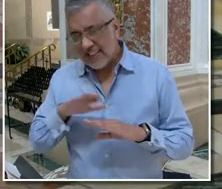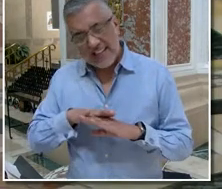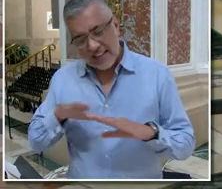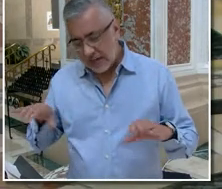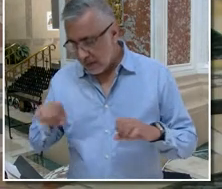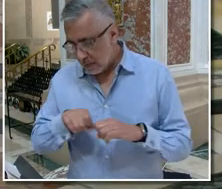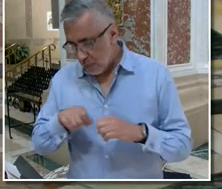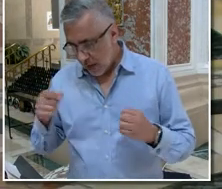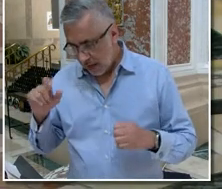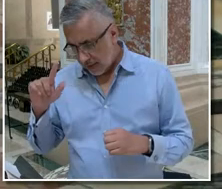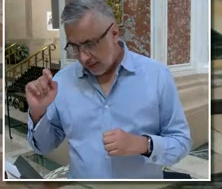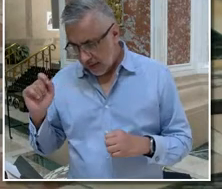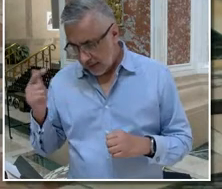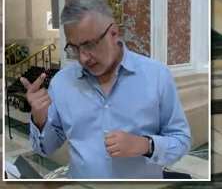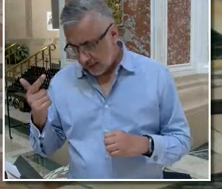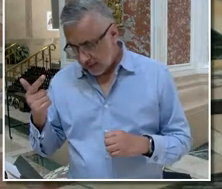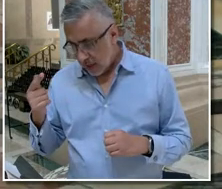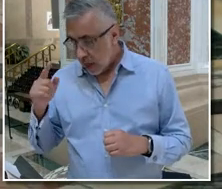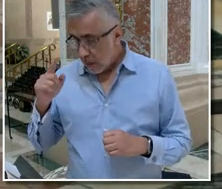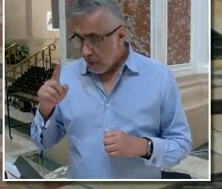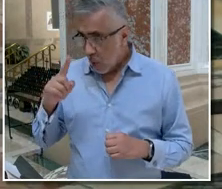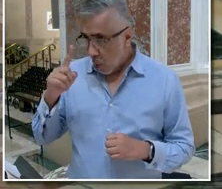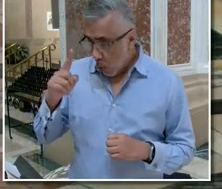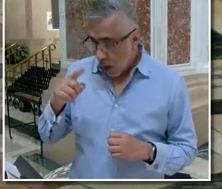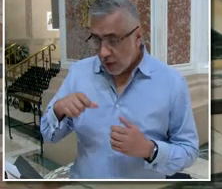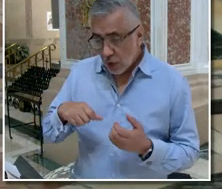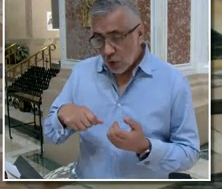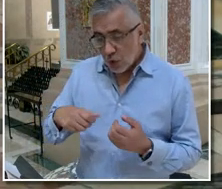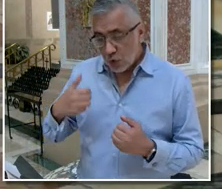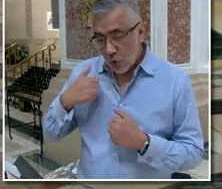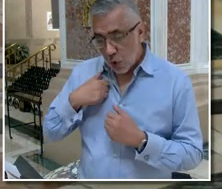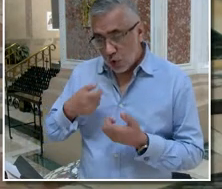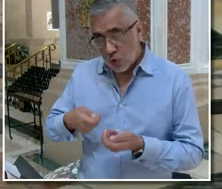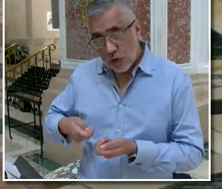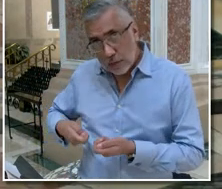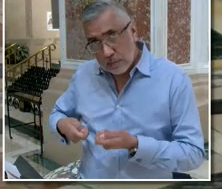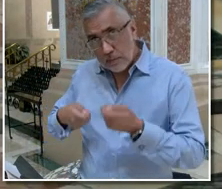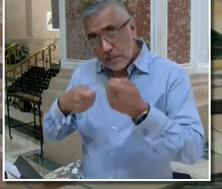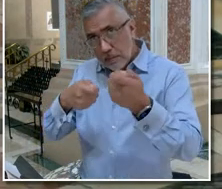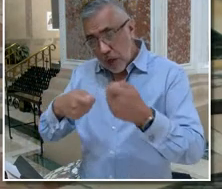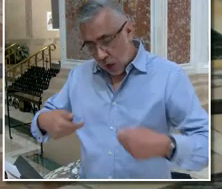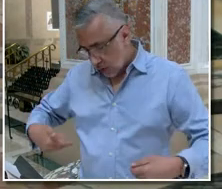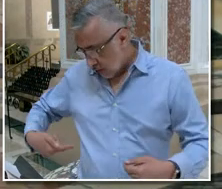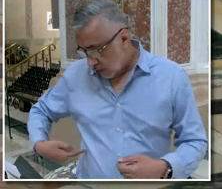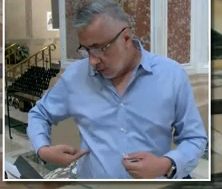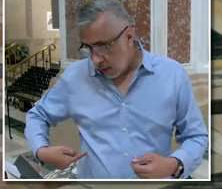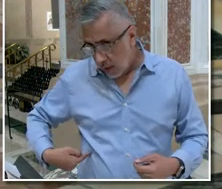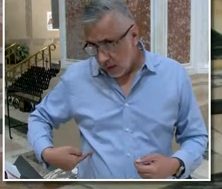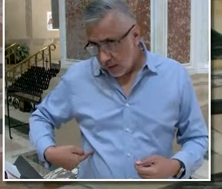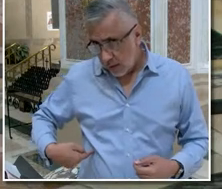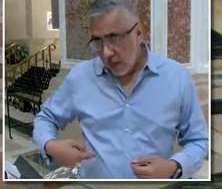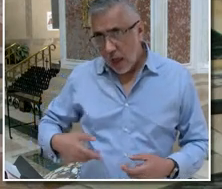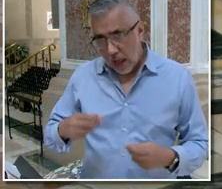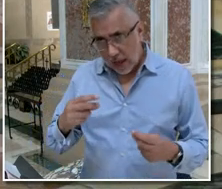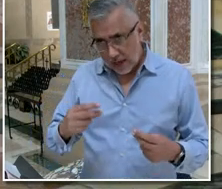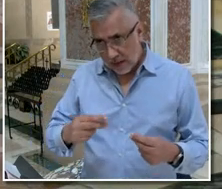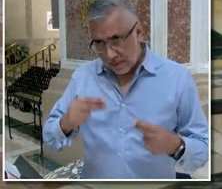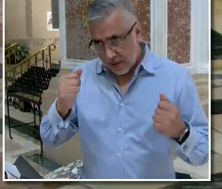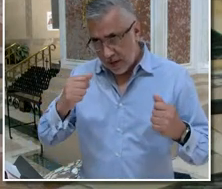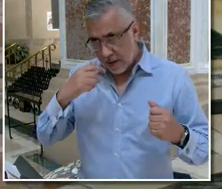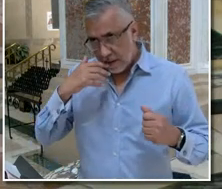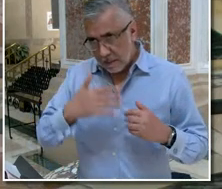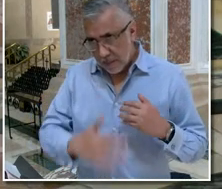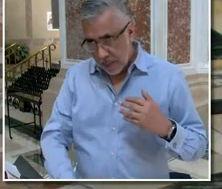break his legs. But one soldier thrust his lance into his side, and immediately